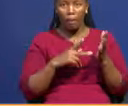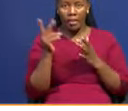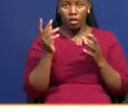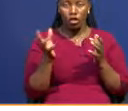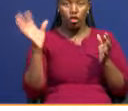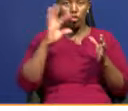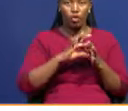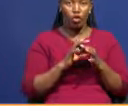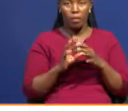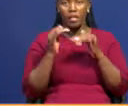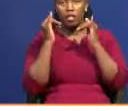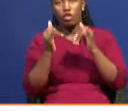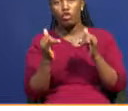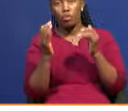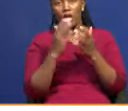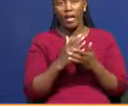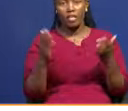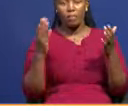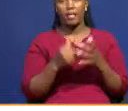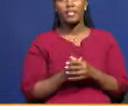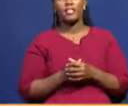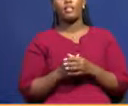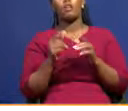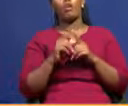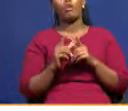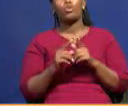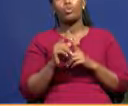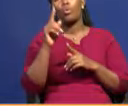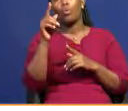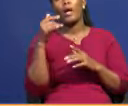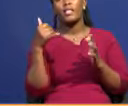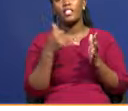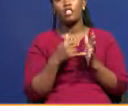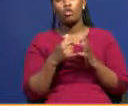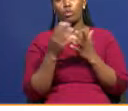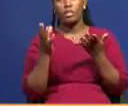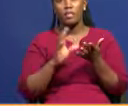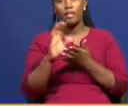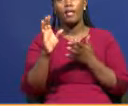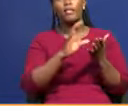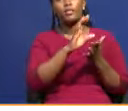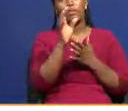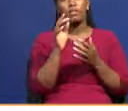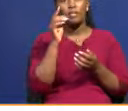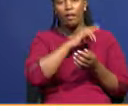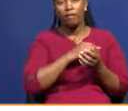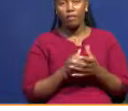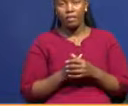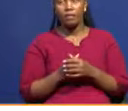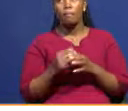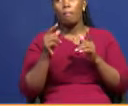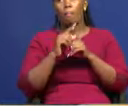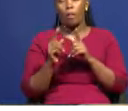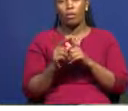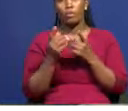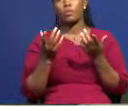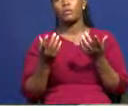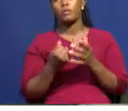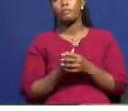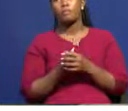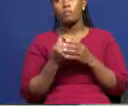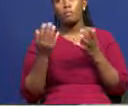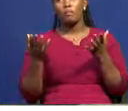new aspects that could generate government revenues. Okay. And one of them is that distribution aspect. Okay, we will and be taxed on that. And I can argue about now. It next time. Now